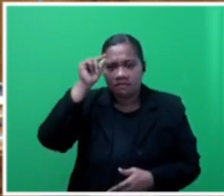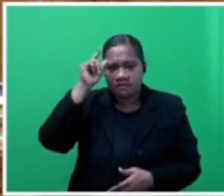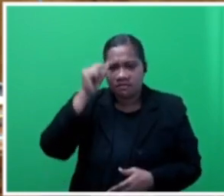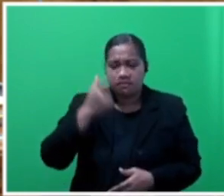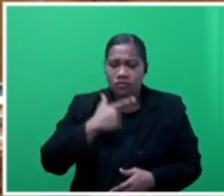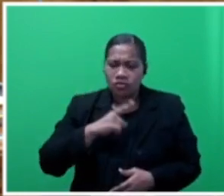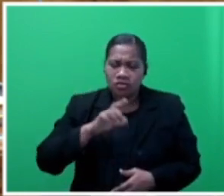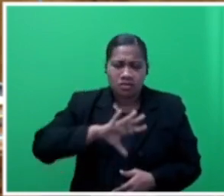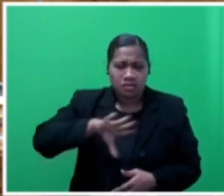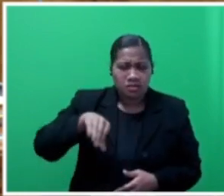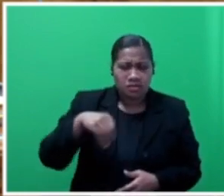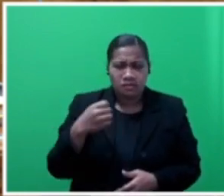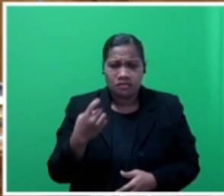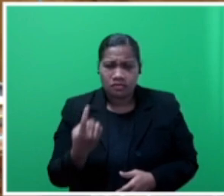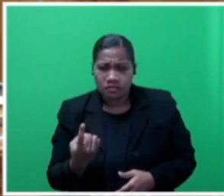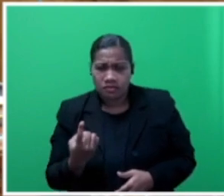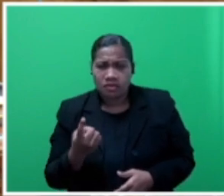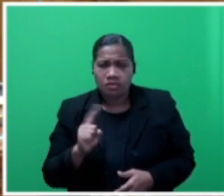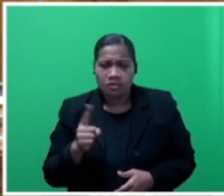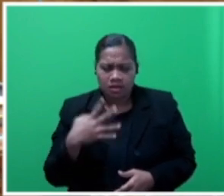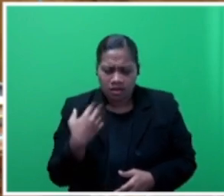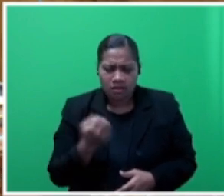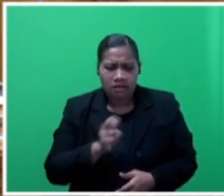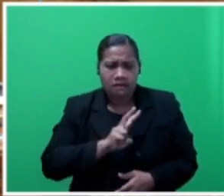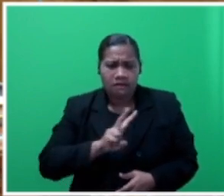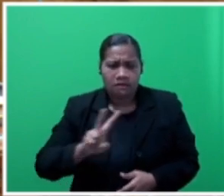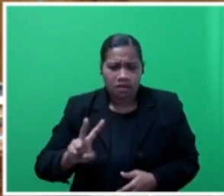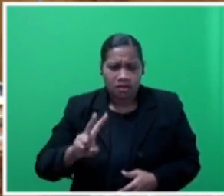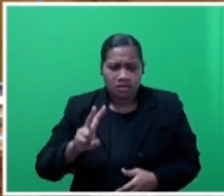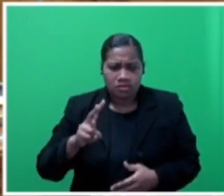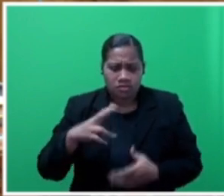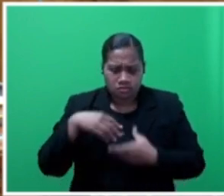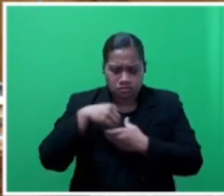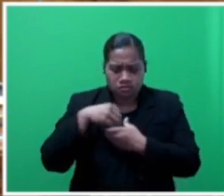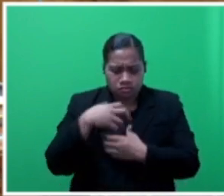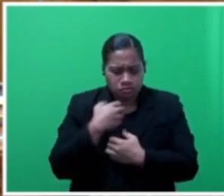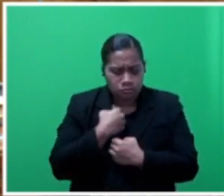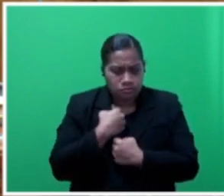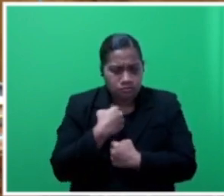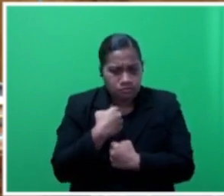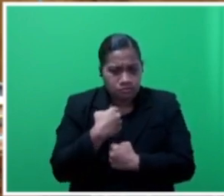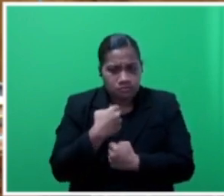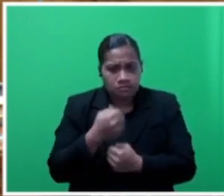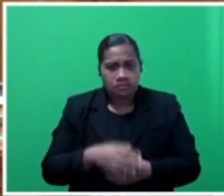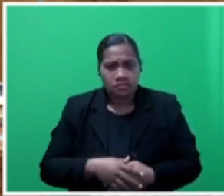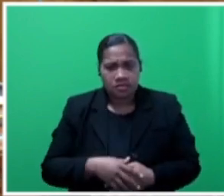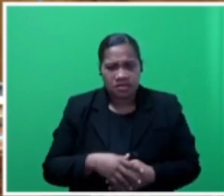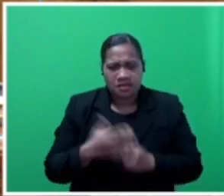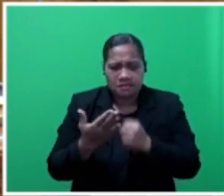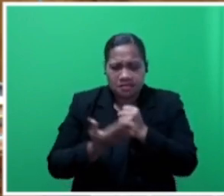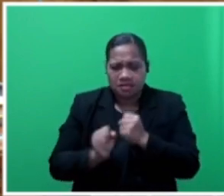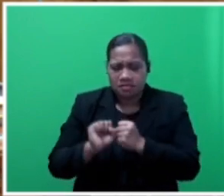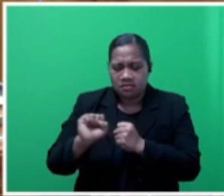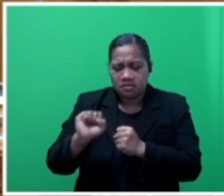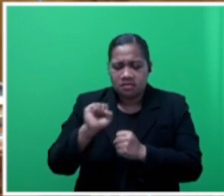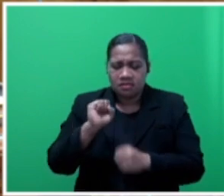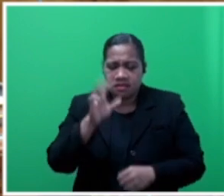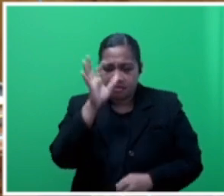everybody embrace values that are close to their heart based on their belief, faith, and